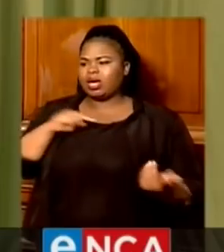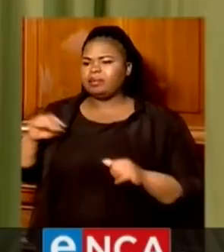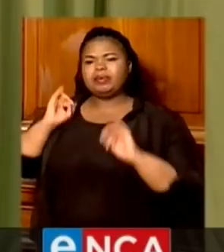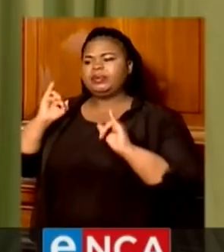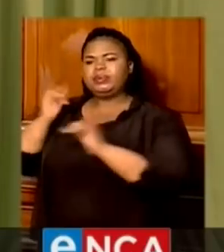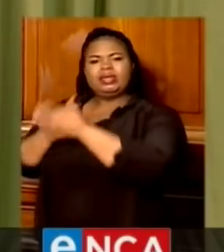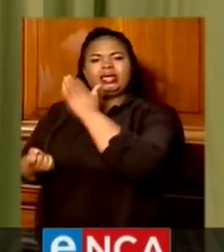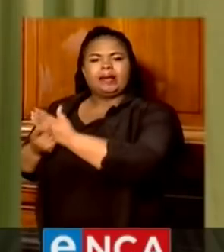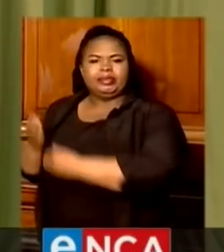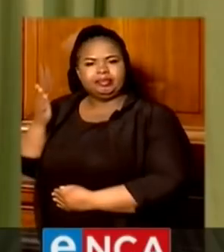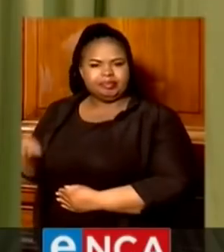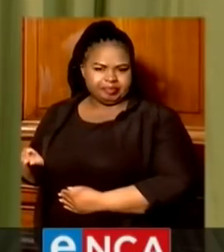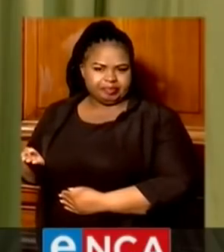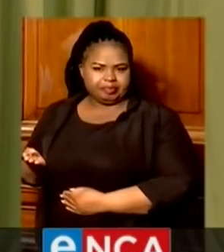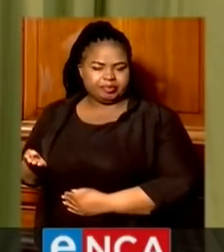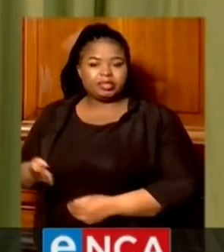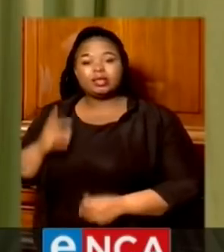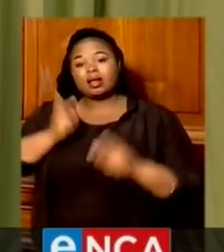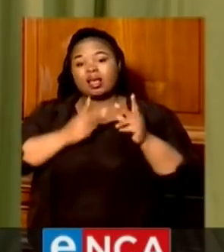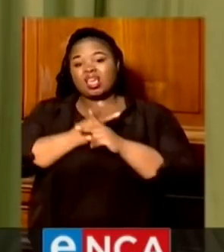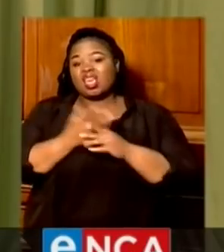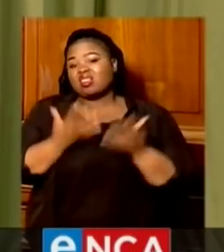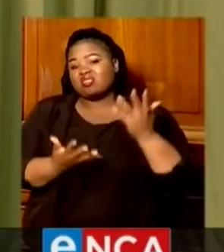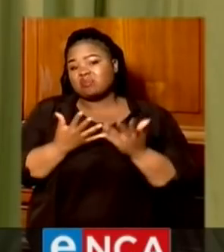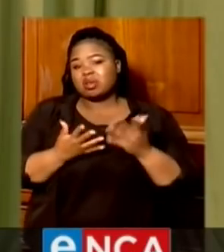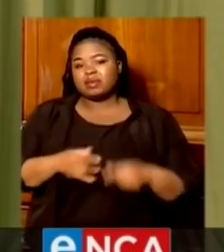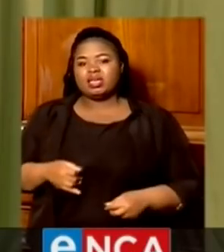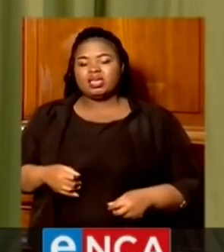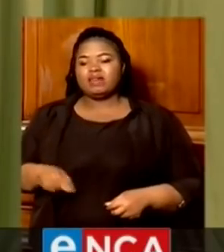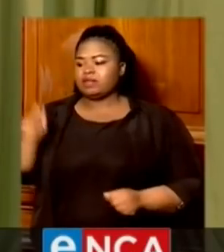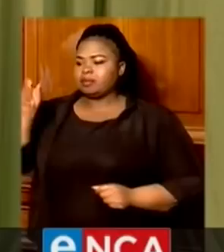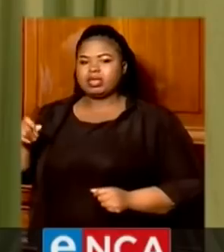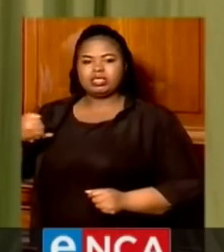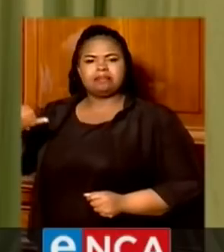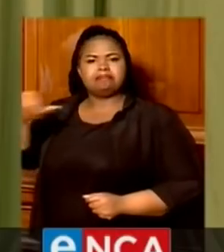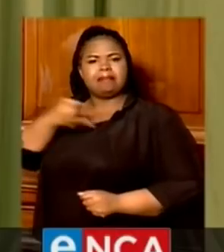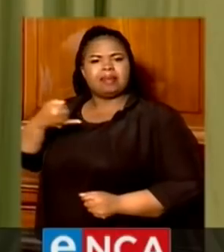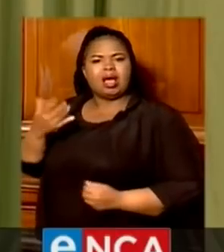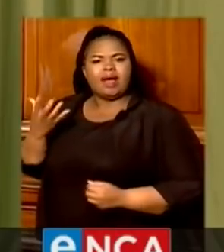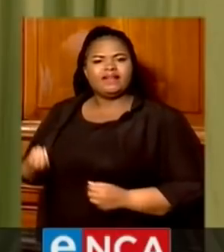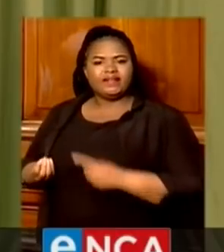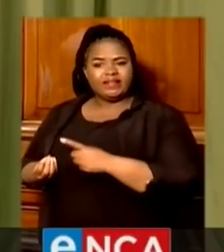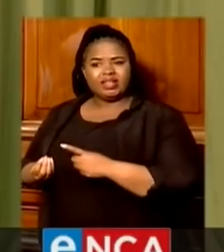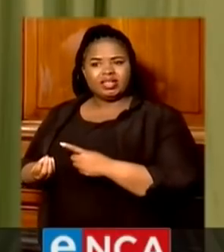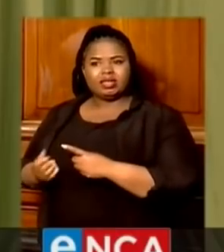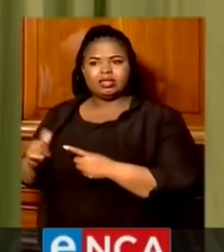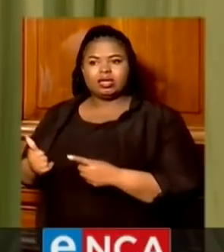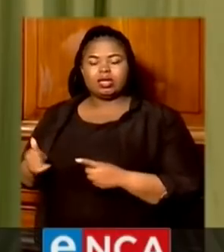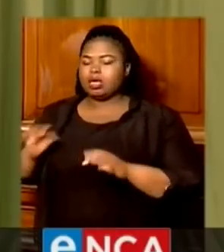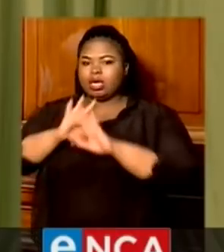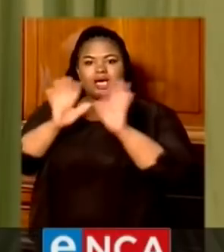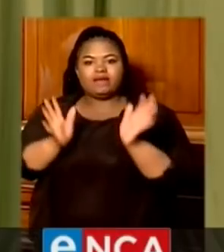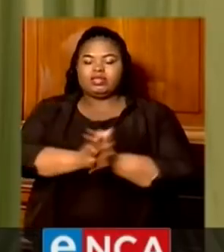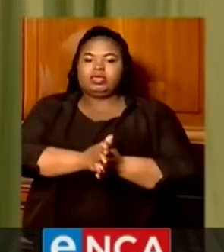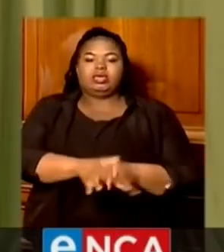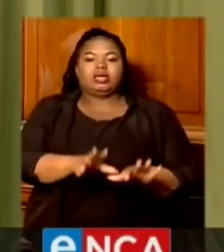when you deal with, for example, someone who's got a stabbed heart, literally everything freezes and